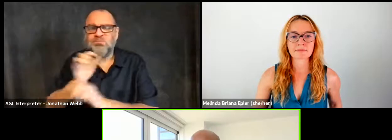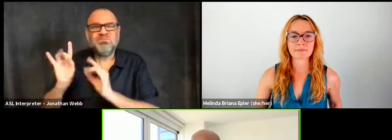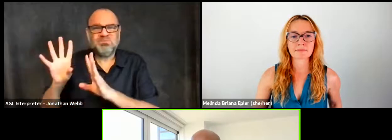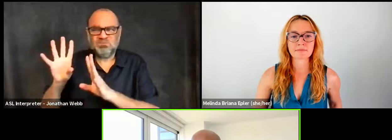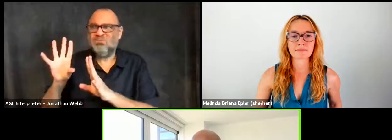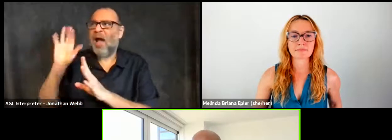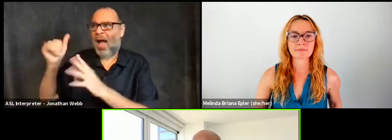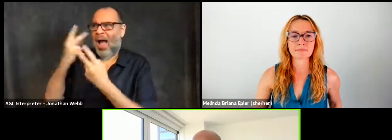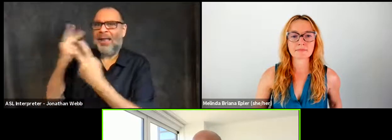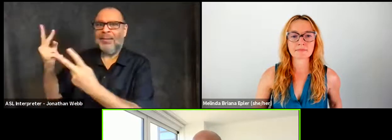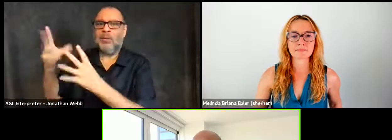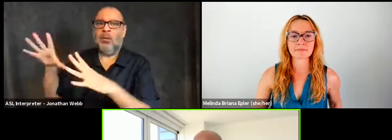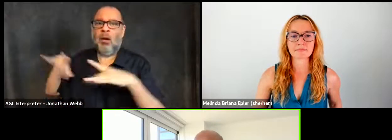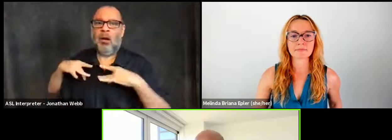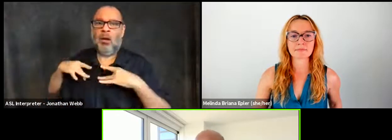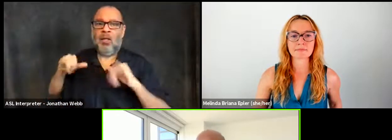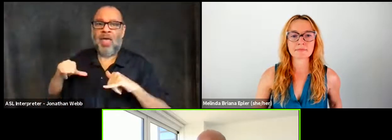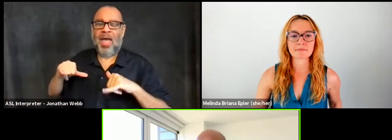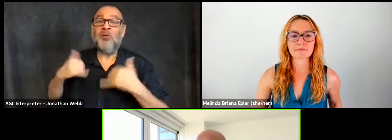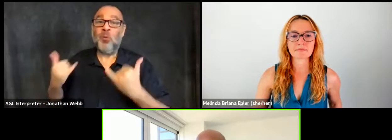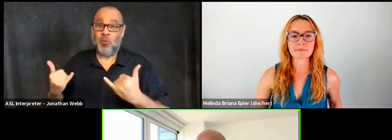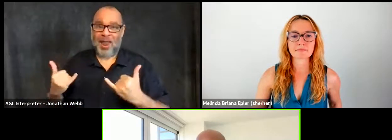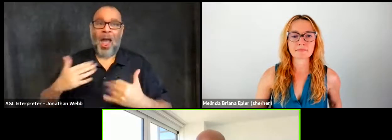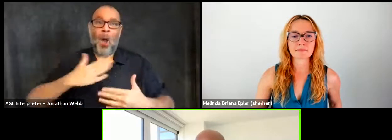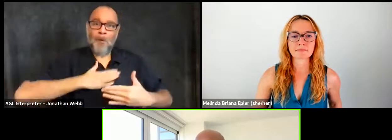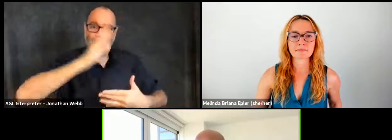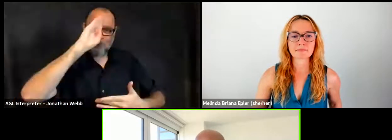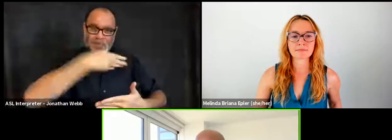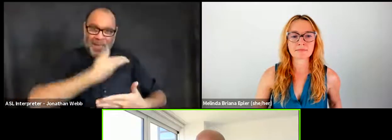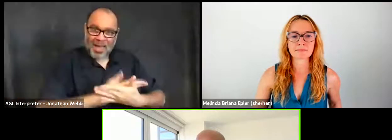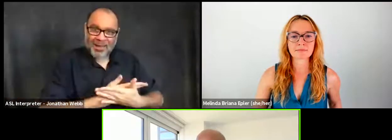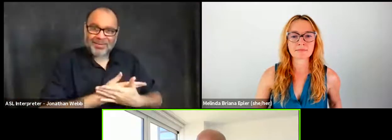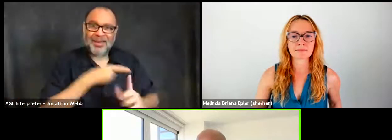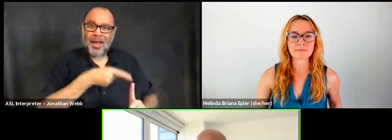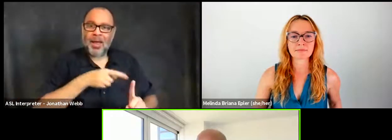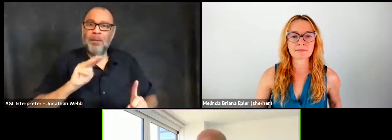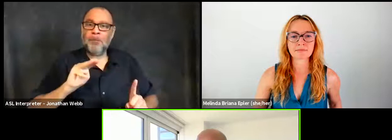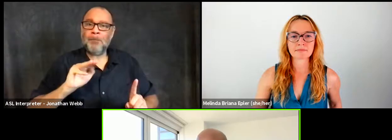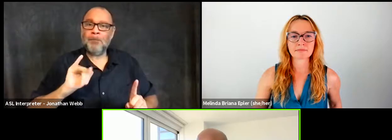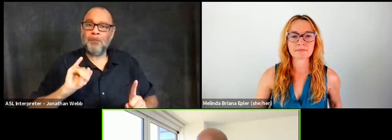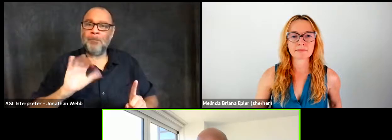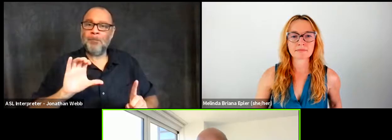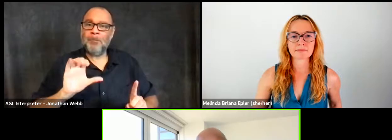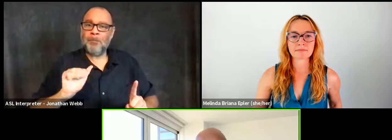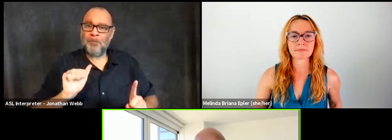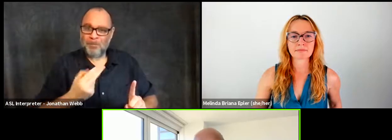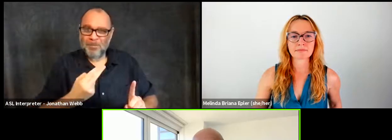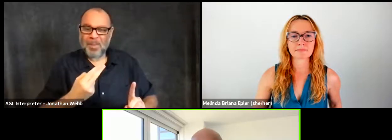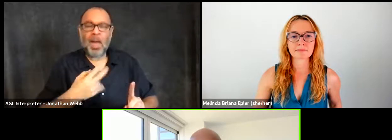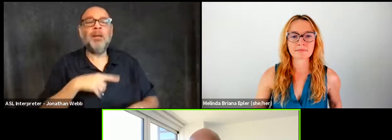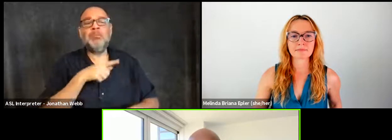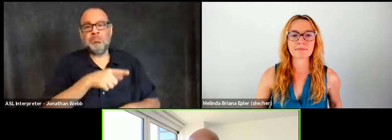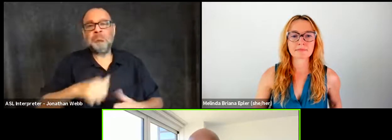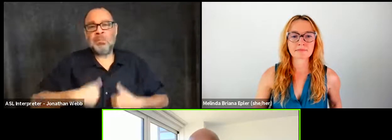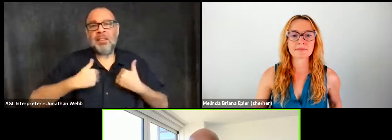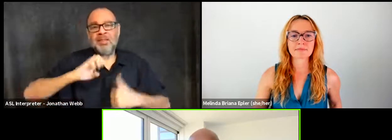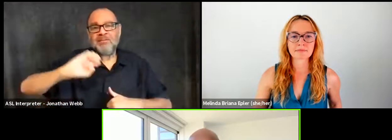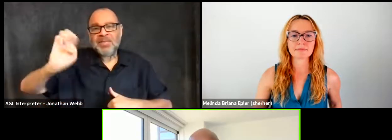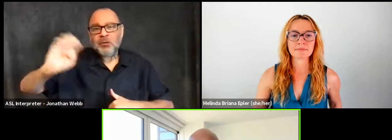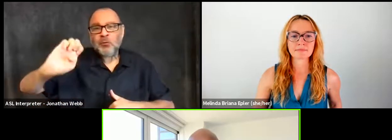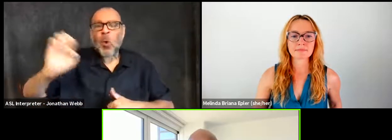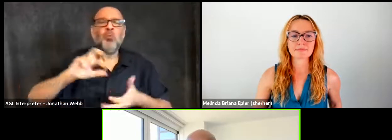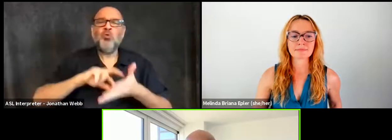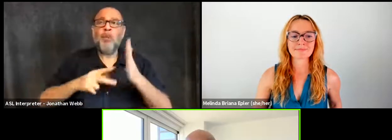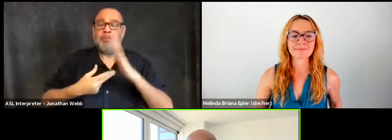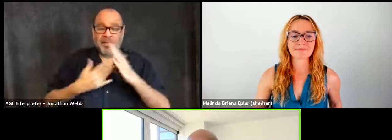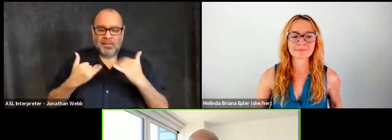my son, he's on the East Coast, and I talk to him, ask him how he's feeling.